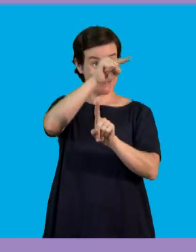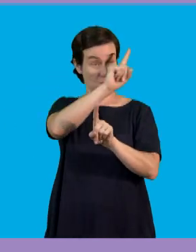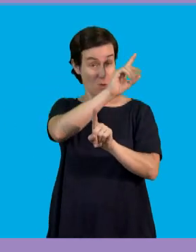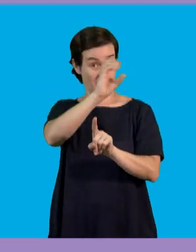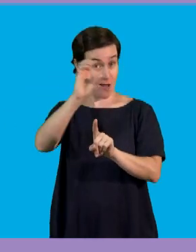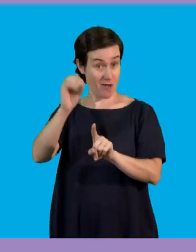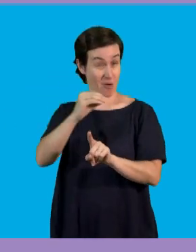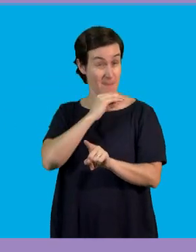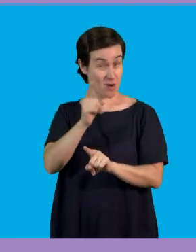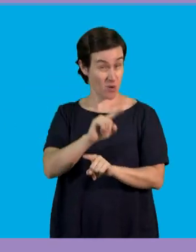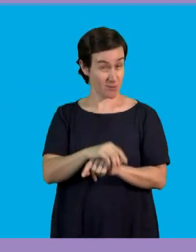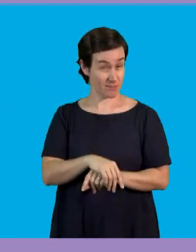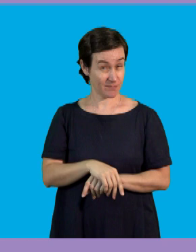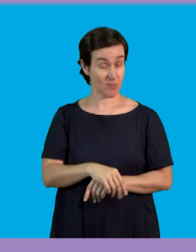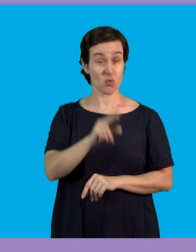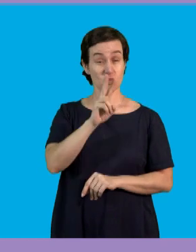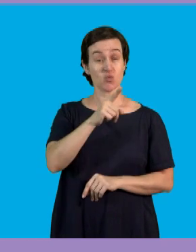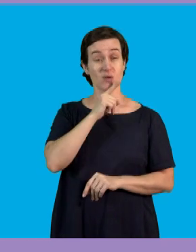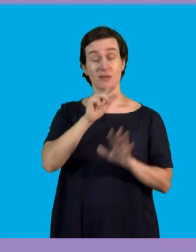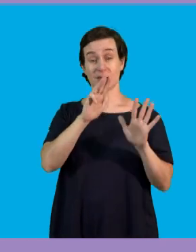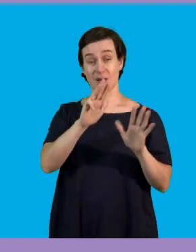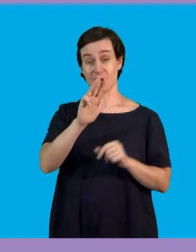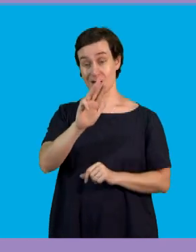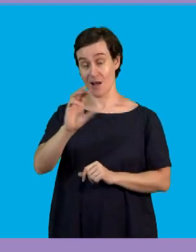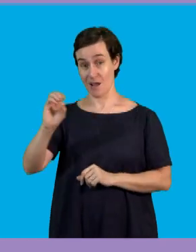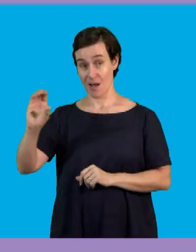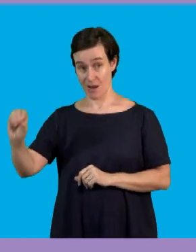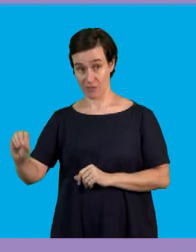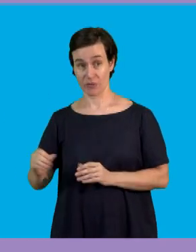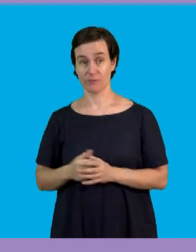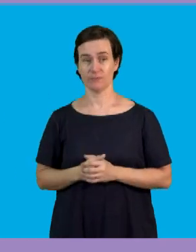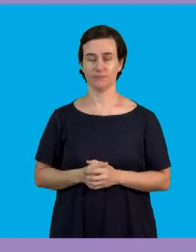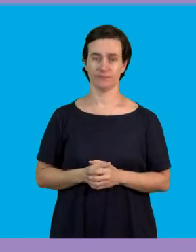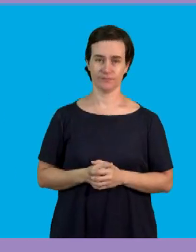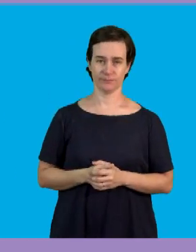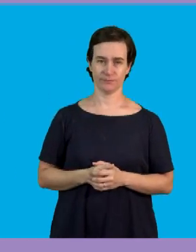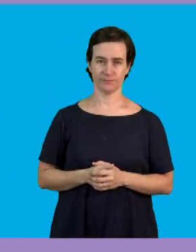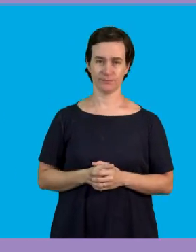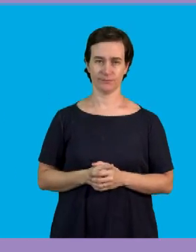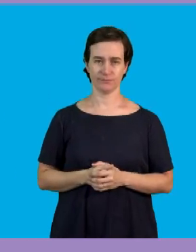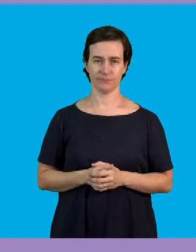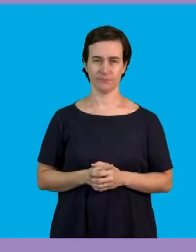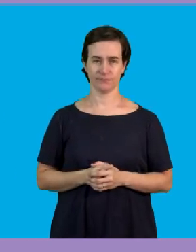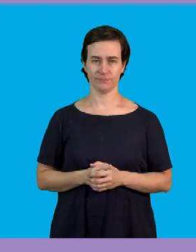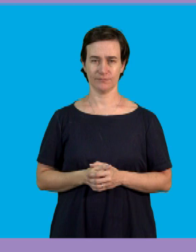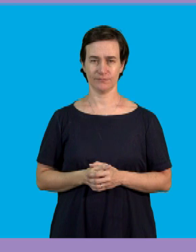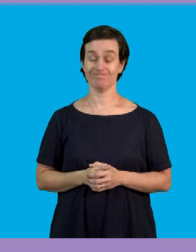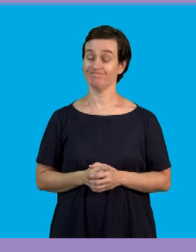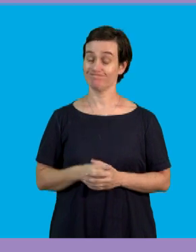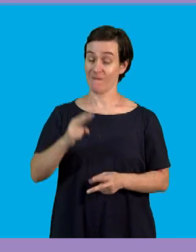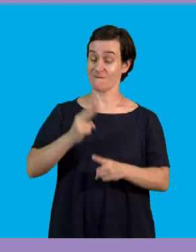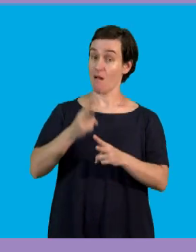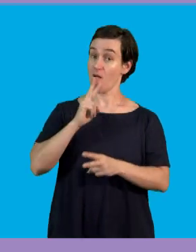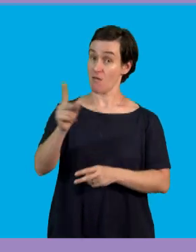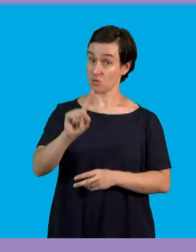2,900. So that is 9 for the hundreds, and then we have 2 for the thousands. So our final answer